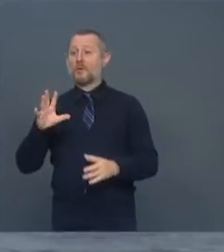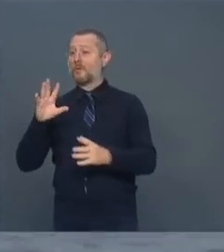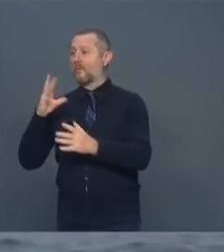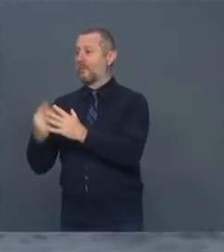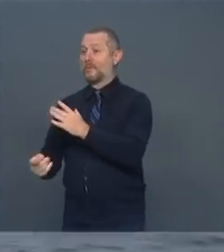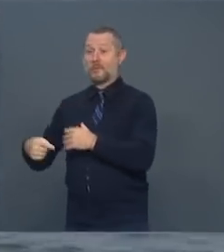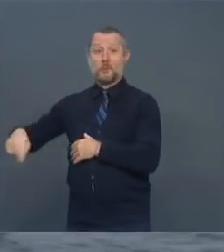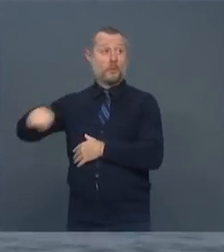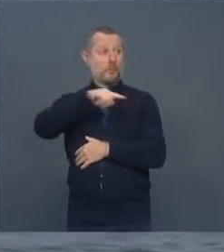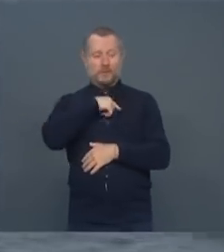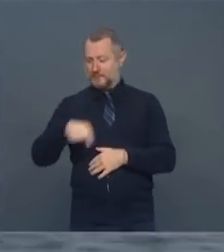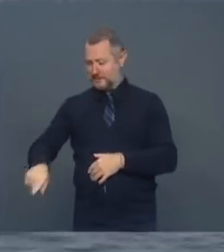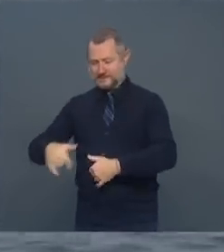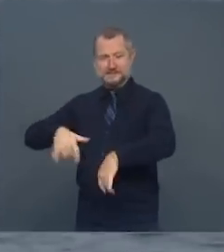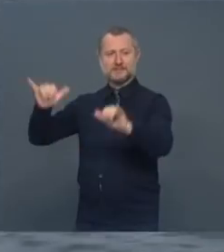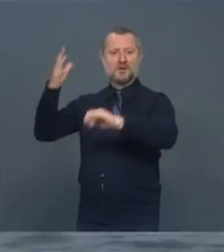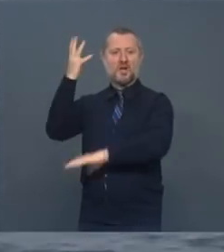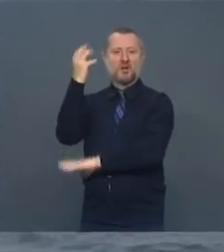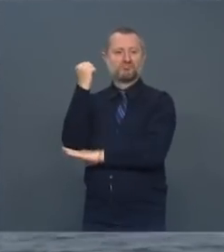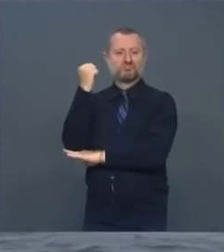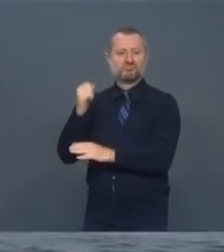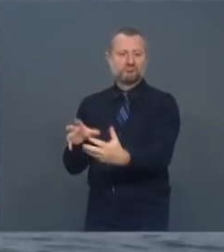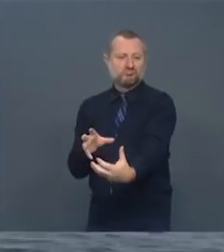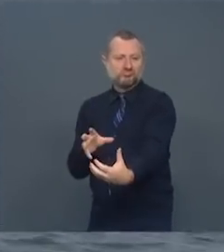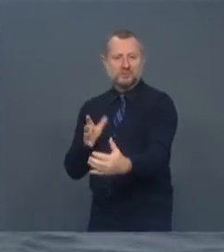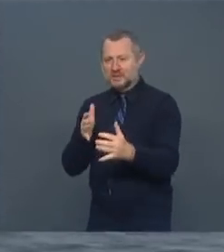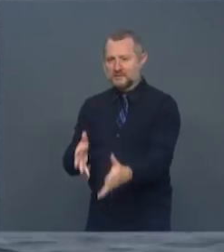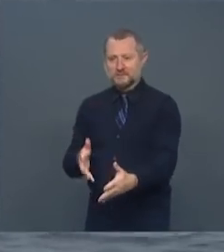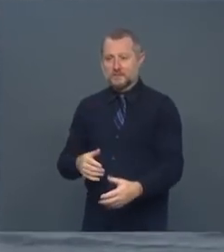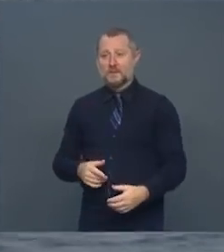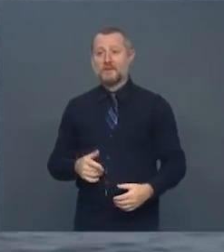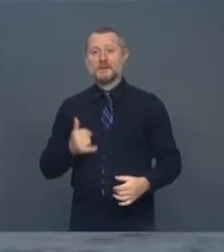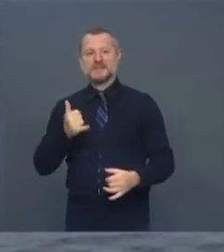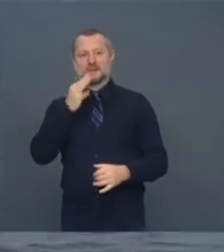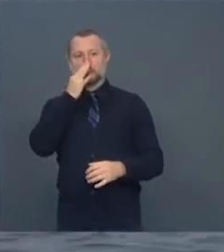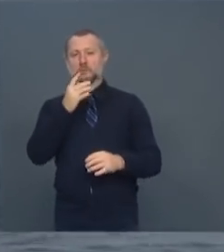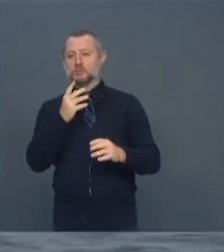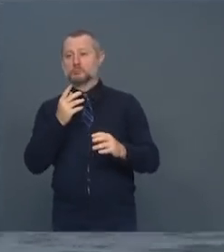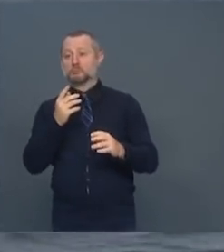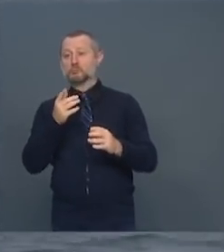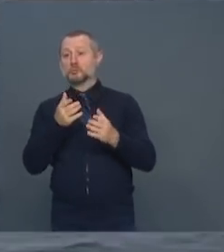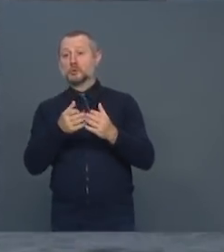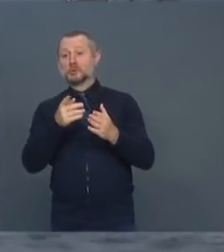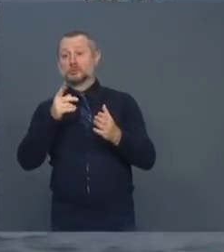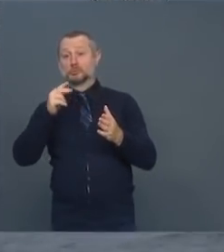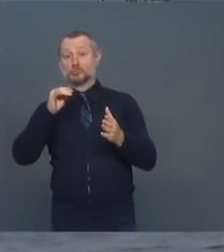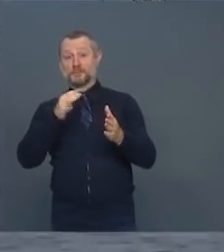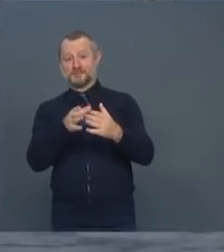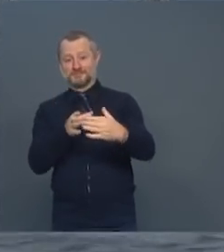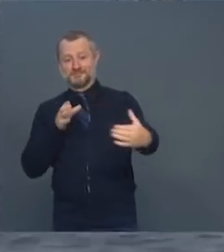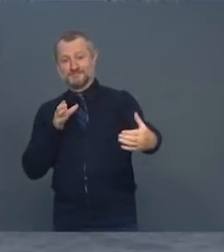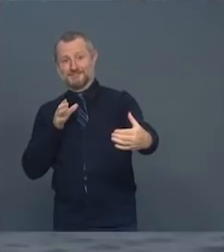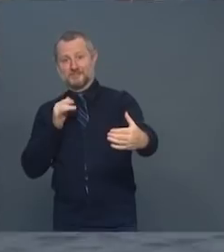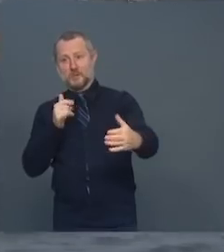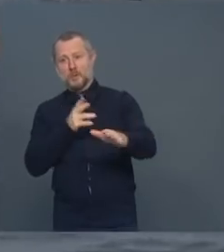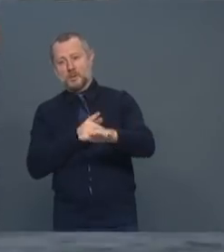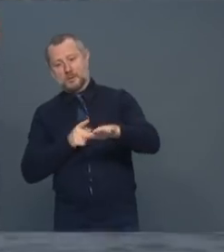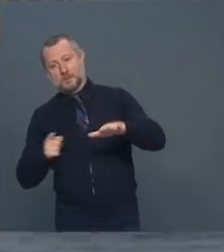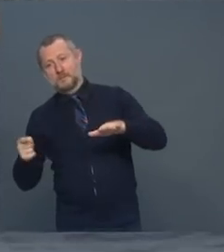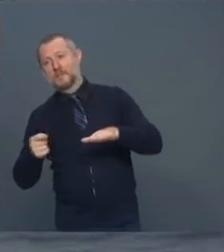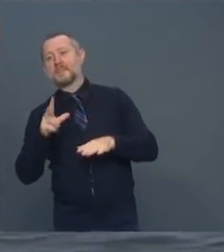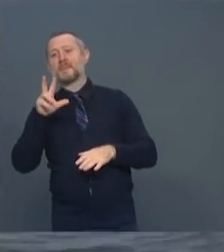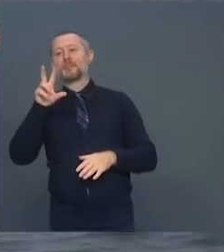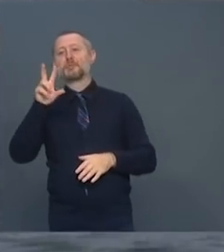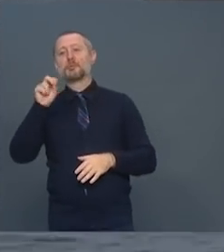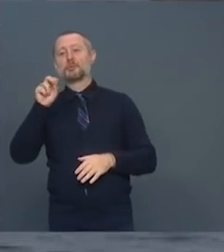at the thickness of the turbine right next to it. What's it, 30 by 13, nearly solid. And that is